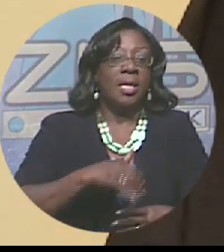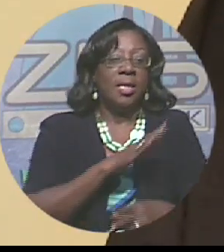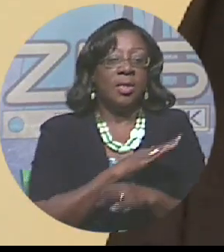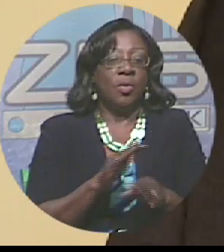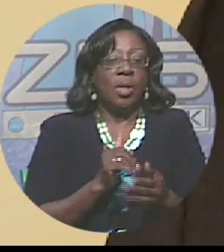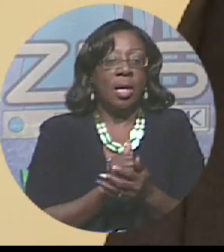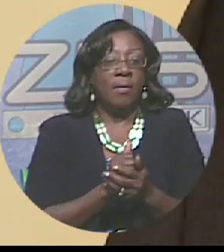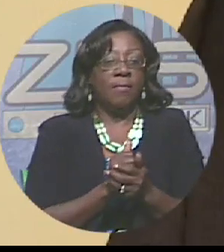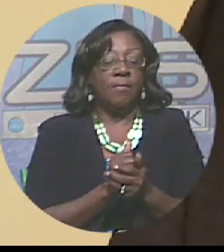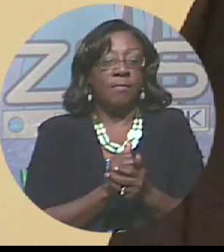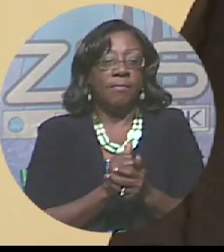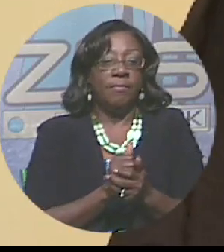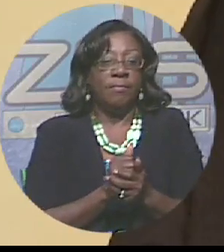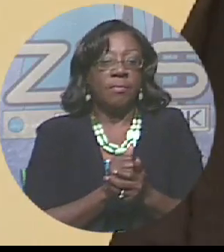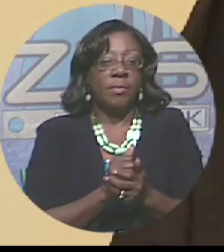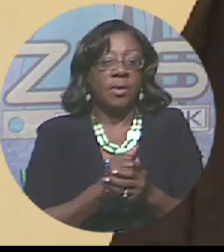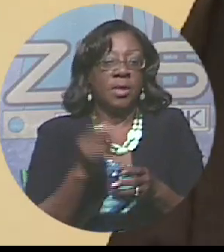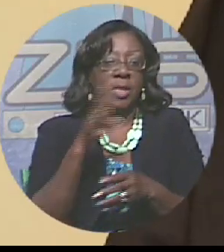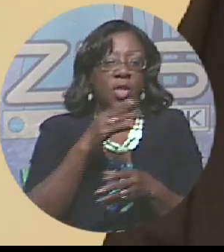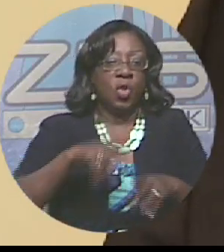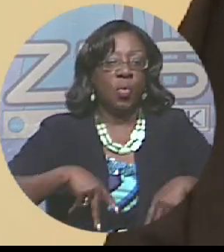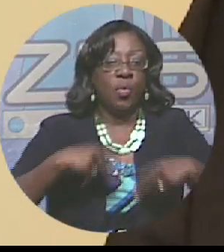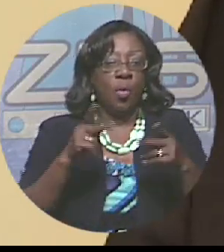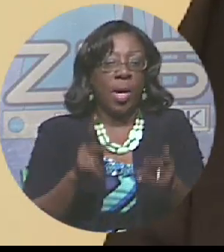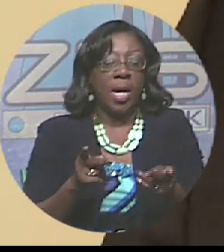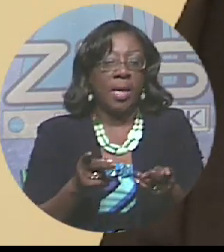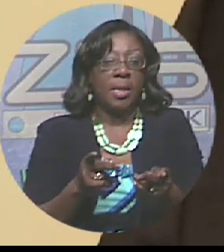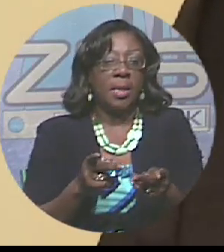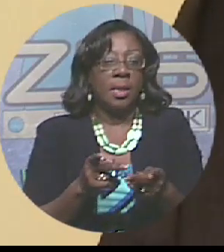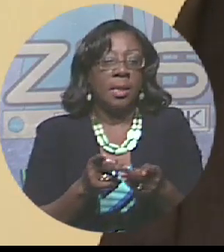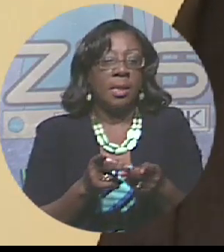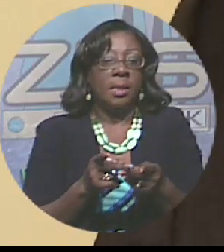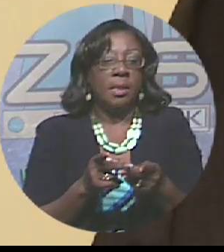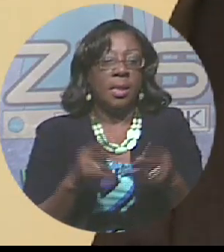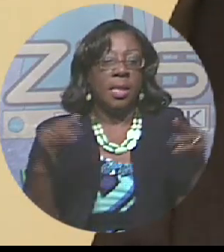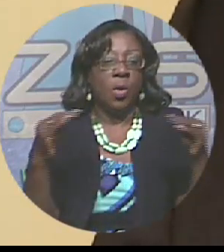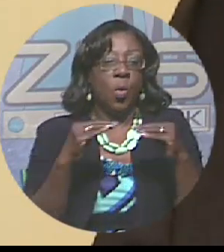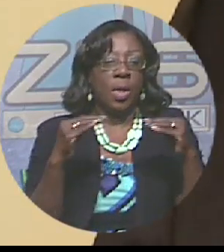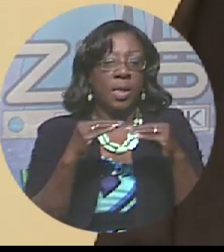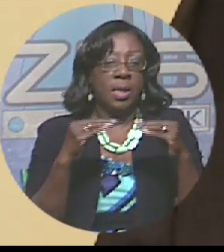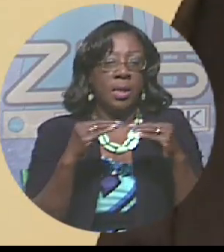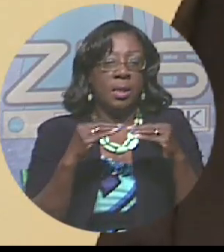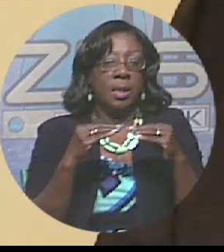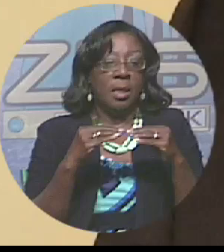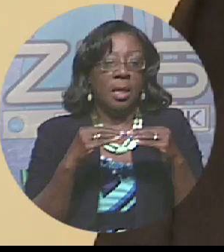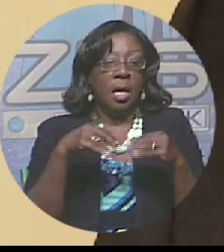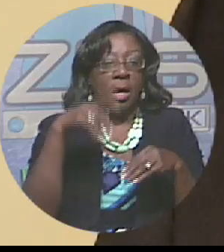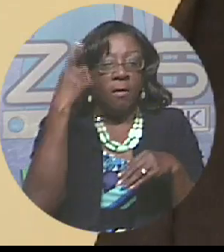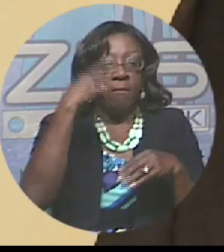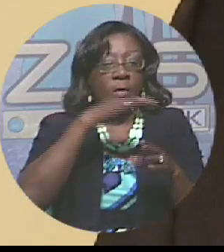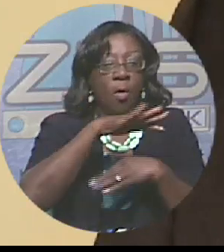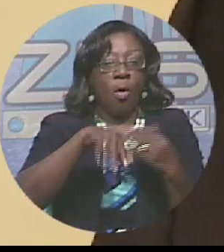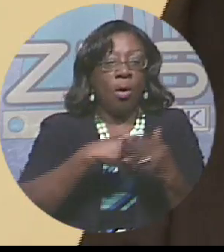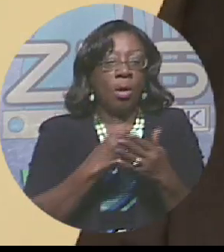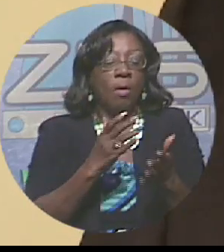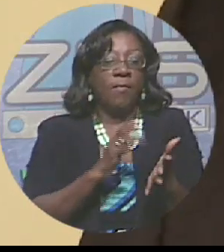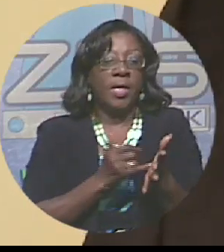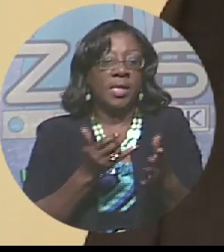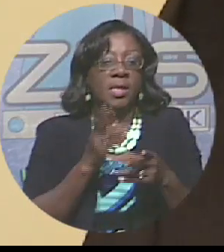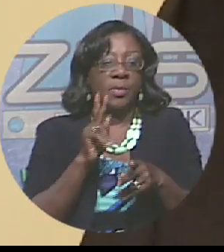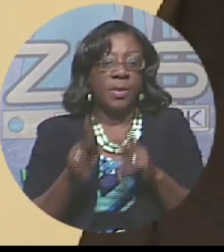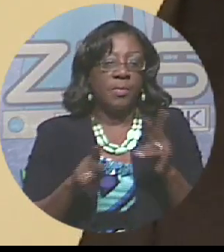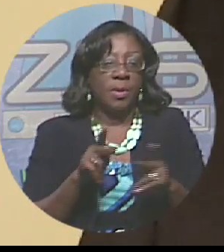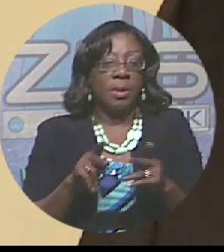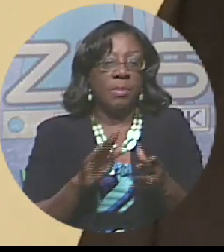democratic governments, seek to provide equality and equity between the